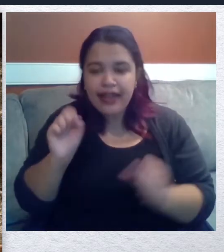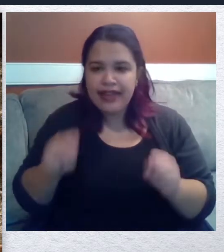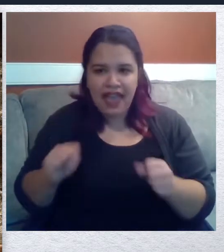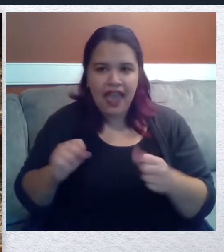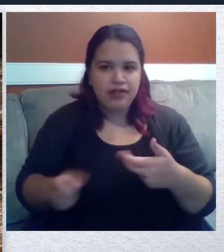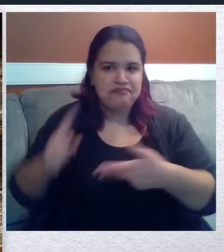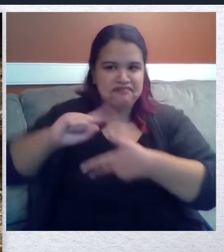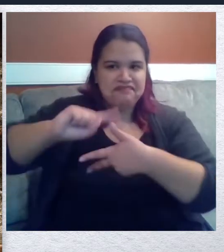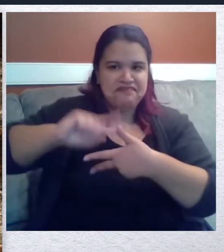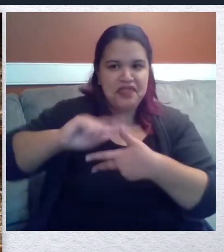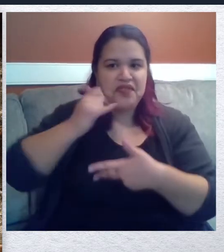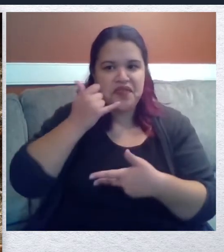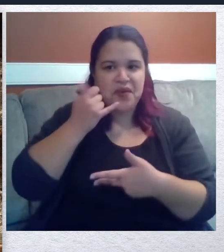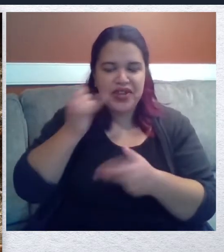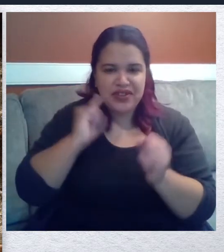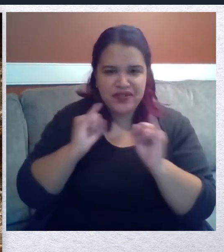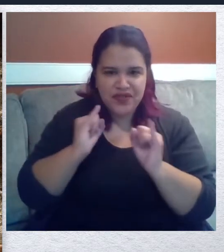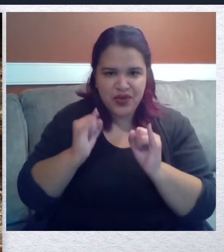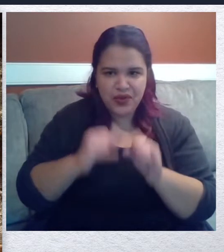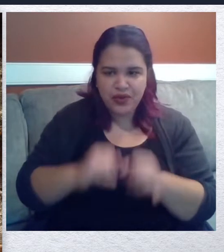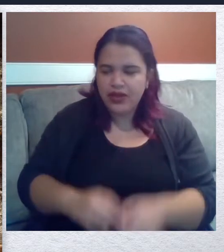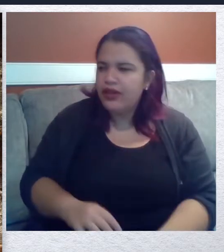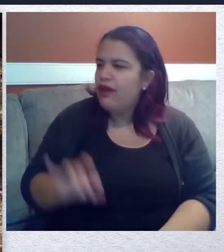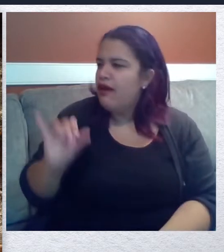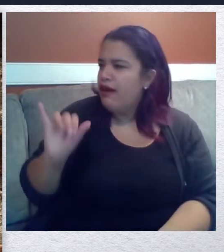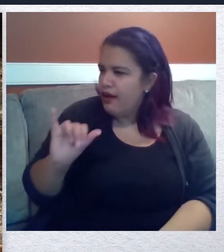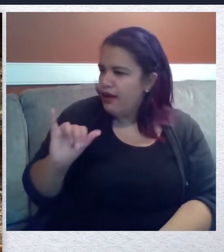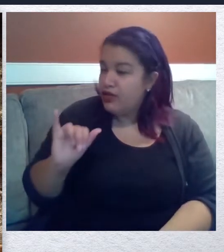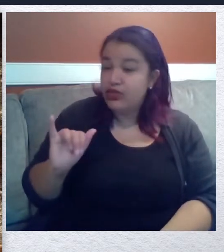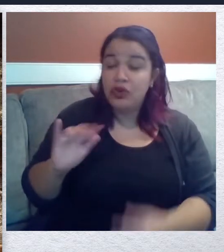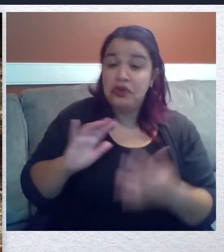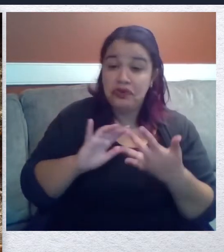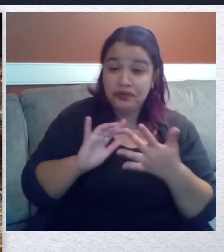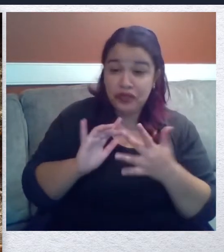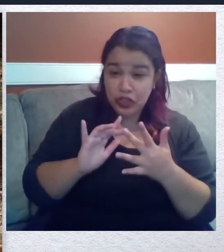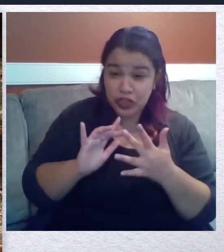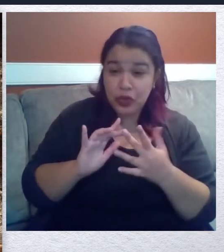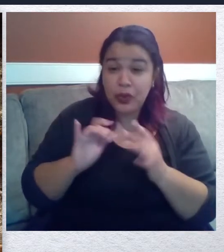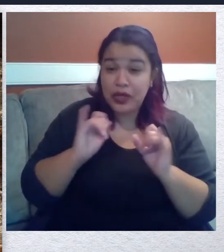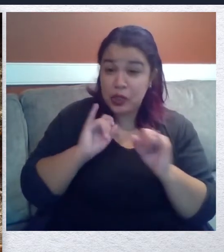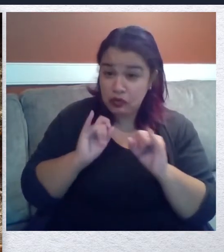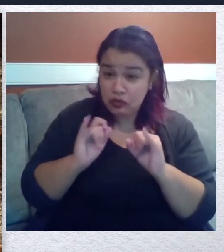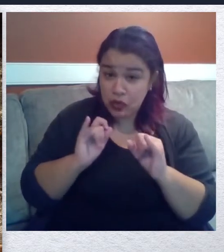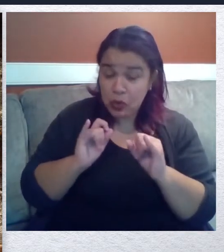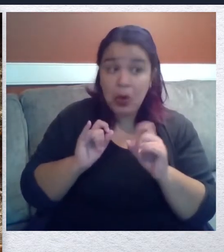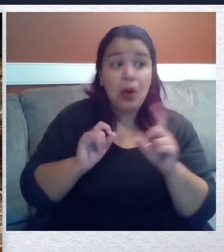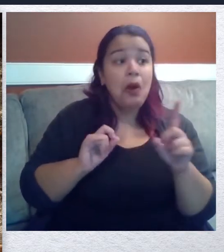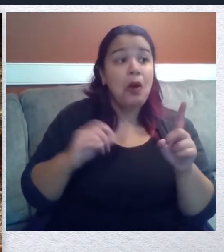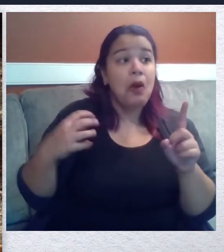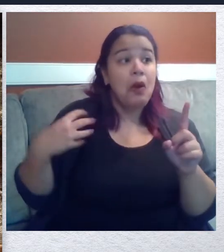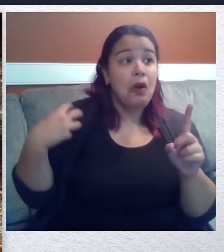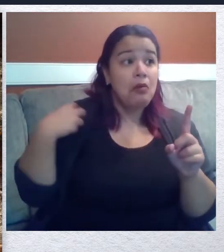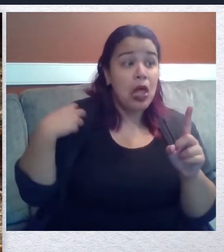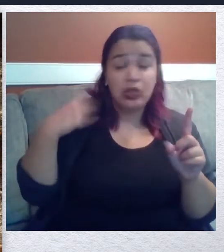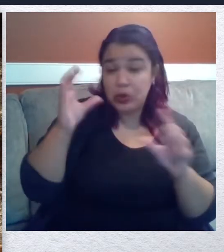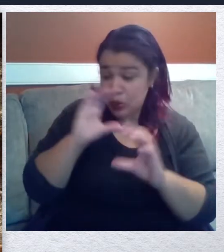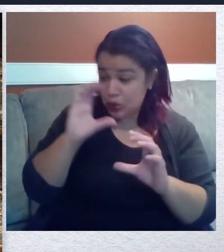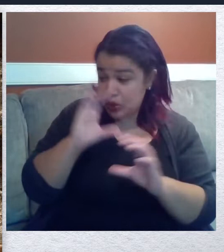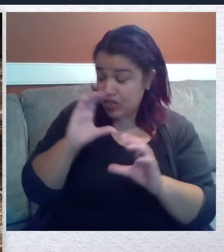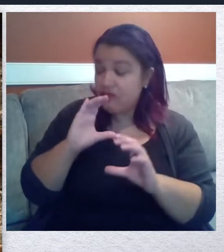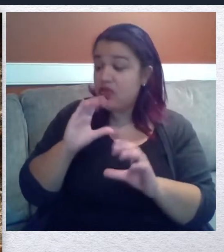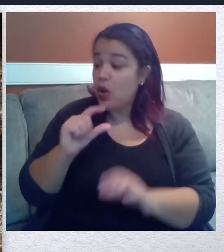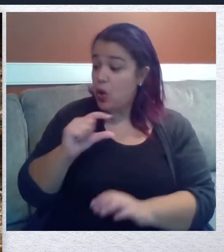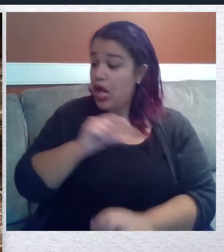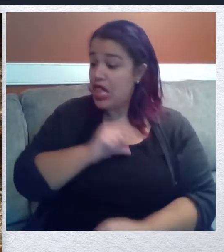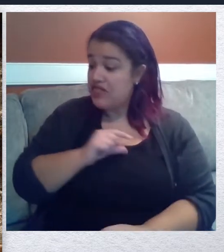Wow, it seems like virtual interviews are a great tool for an organization to find qualified candidates.